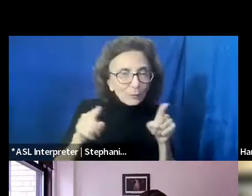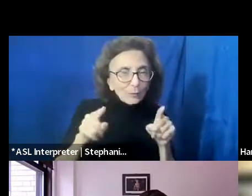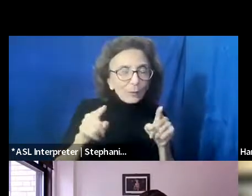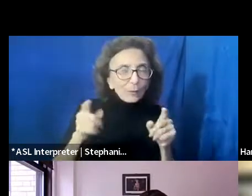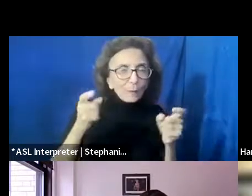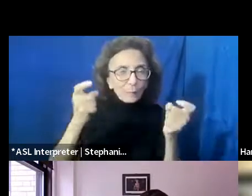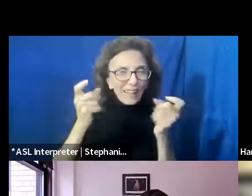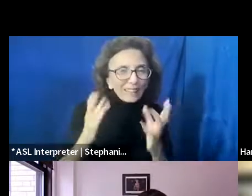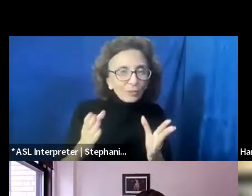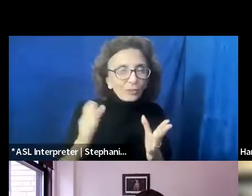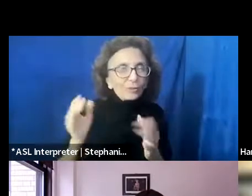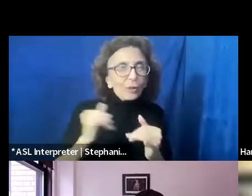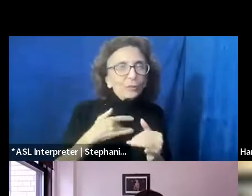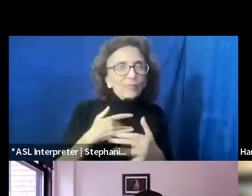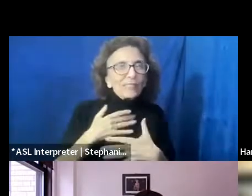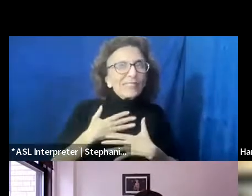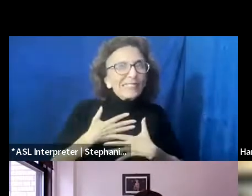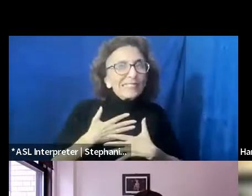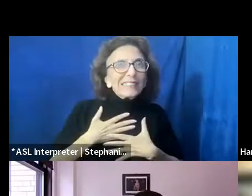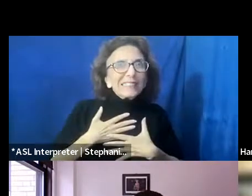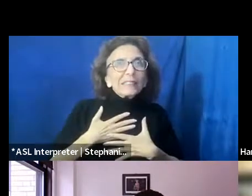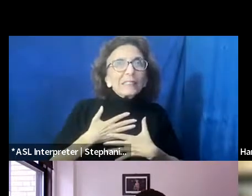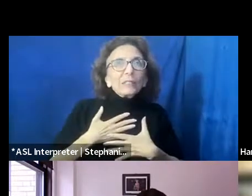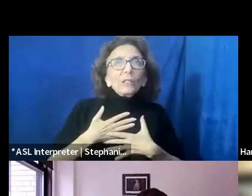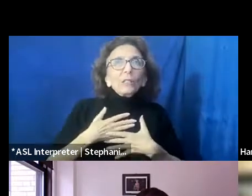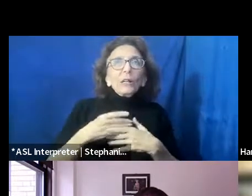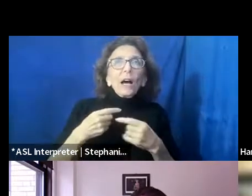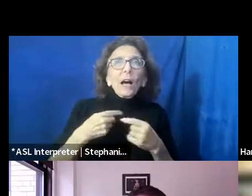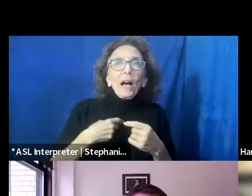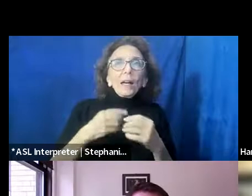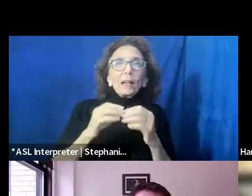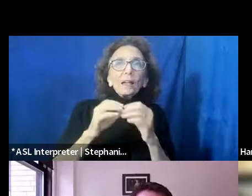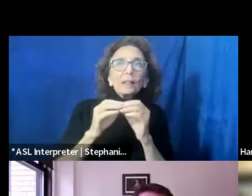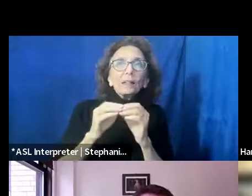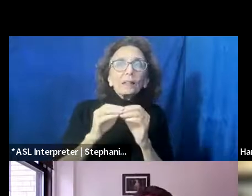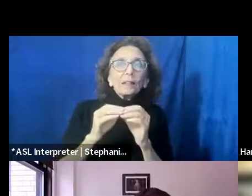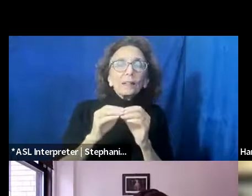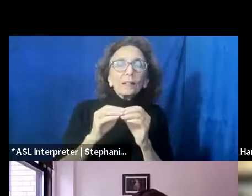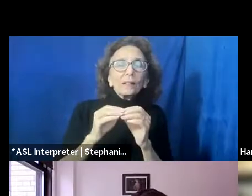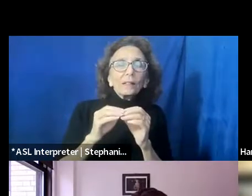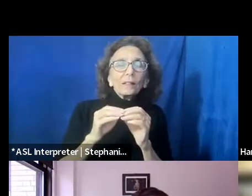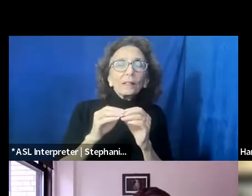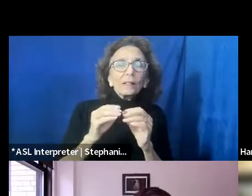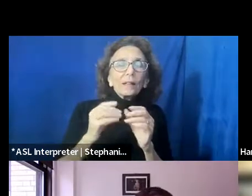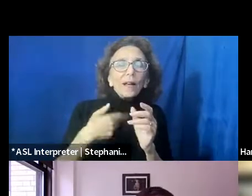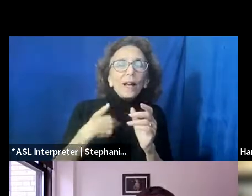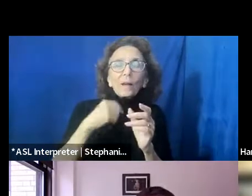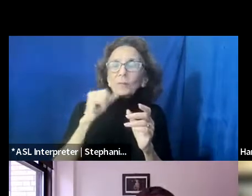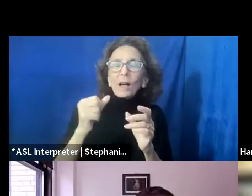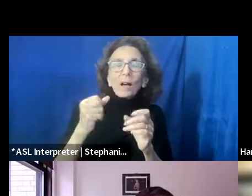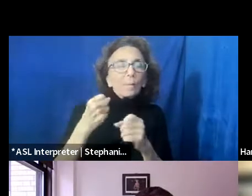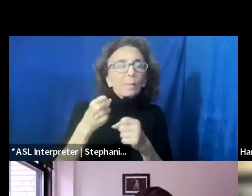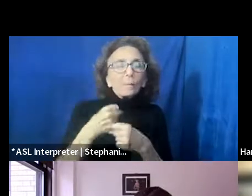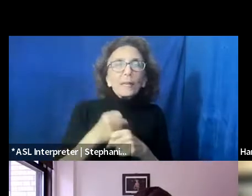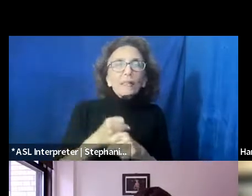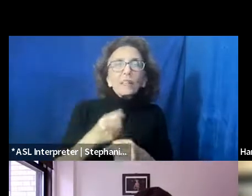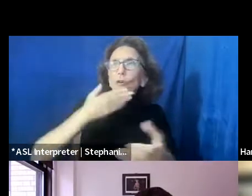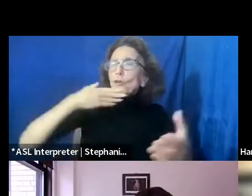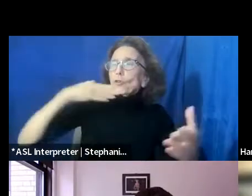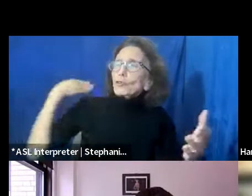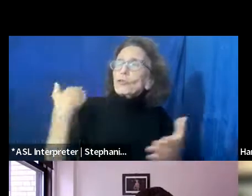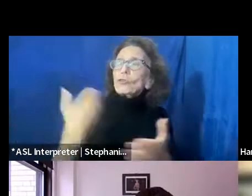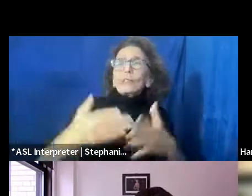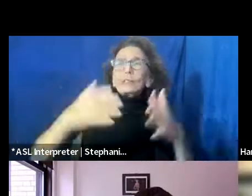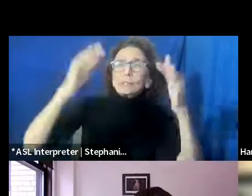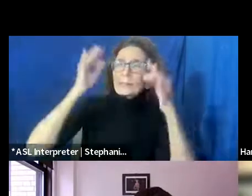manager, right? Like I want to make, I am clear, like I'm not just making good decisions esoterically for a mission or